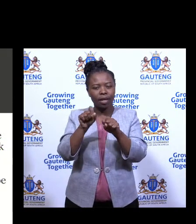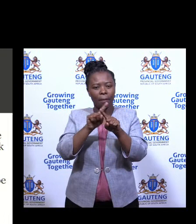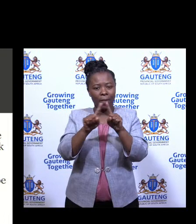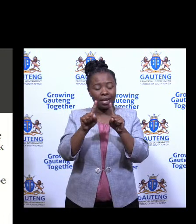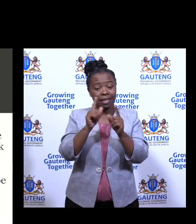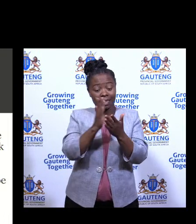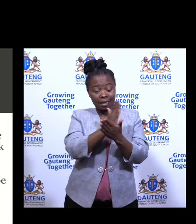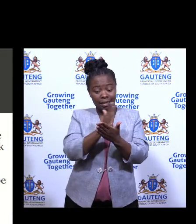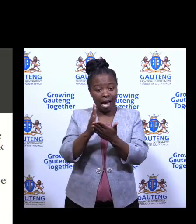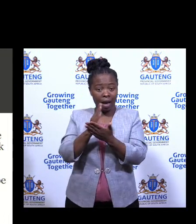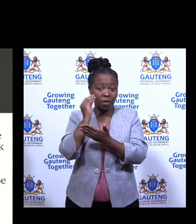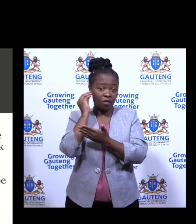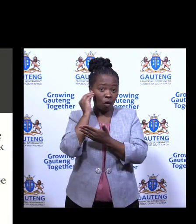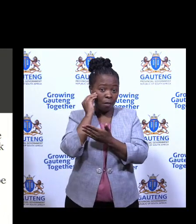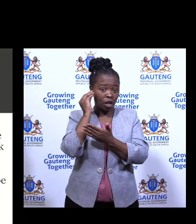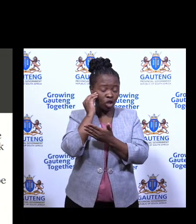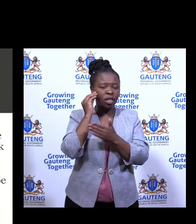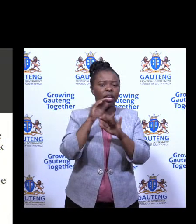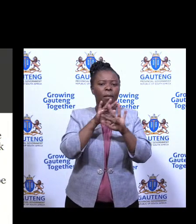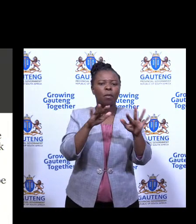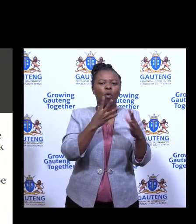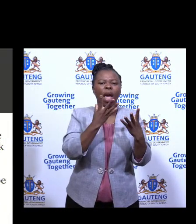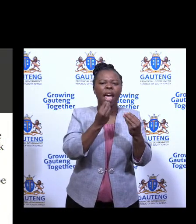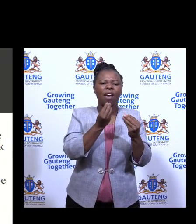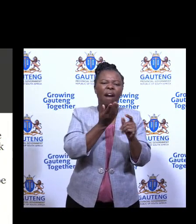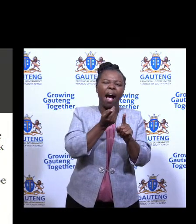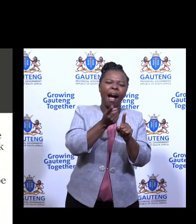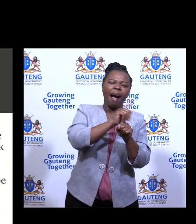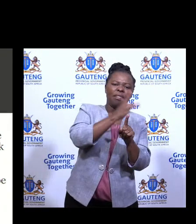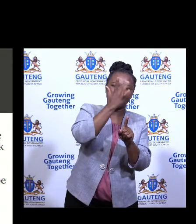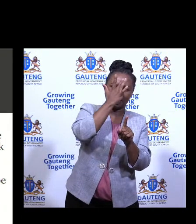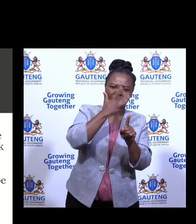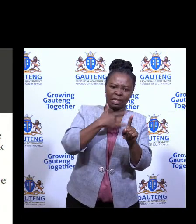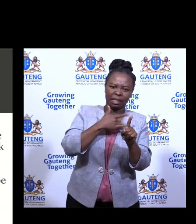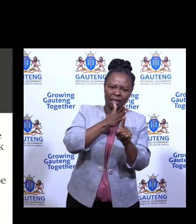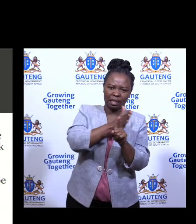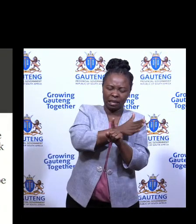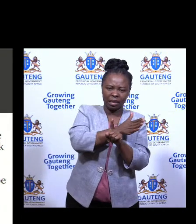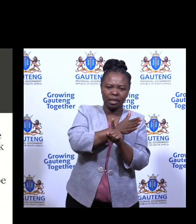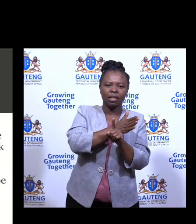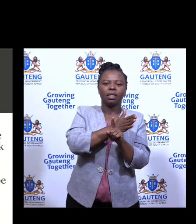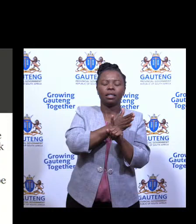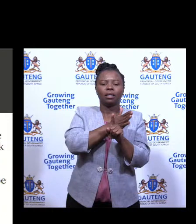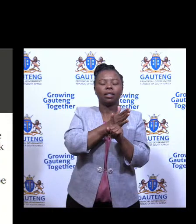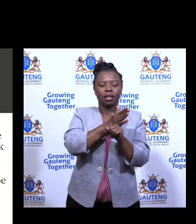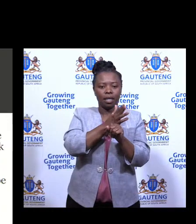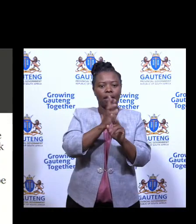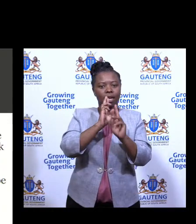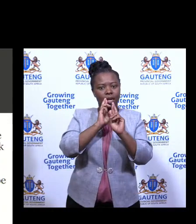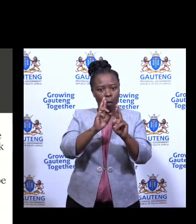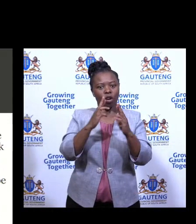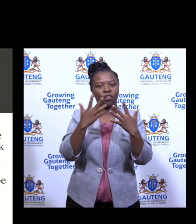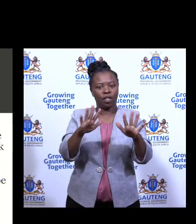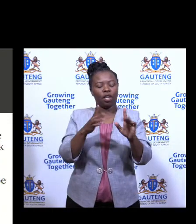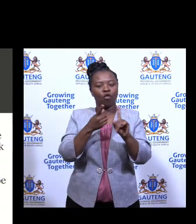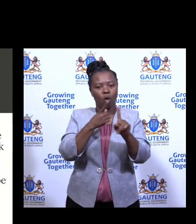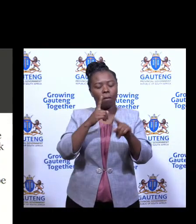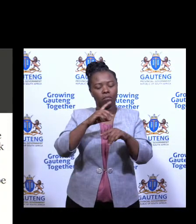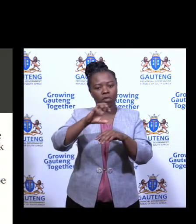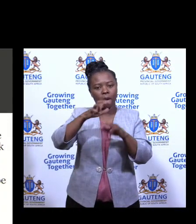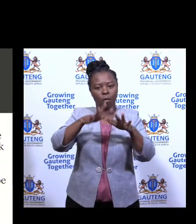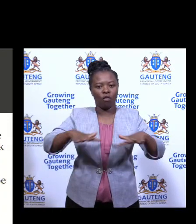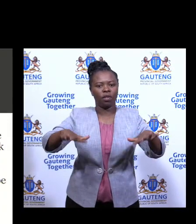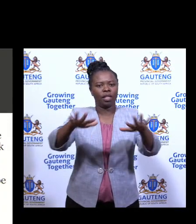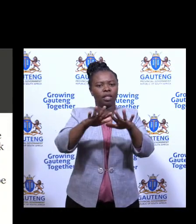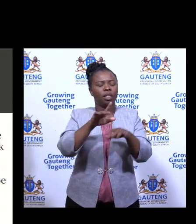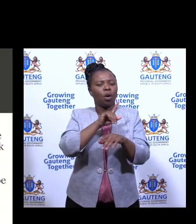data where we ask for people with pre-existing conditions, for example, is reported consistently across the province, but we do see some trends, particularly